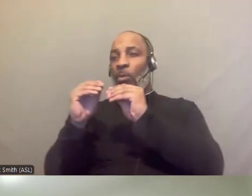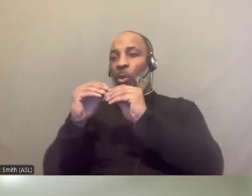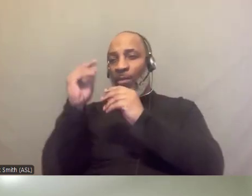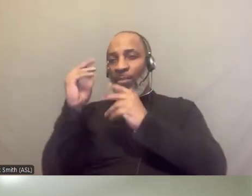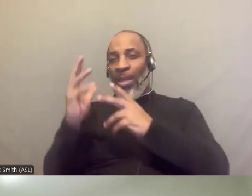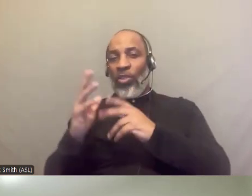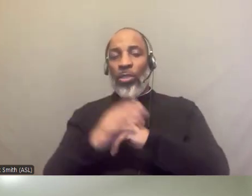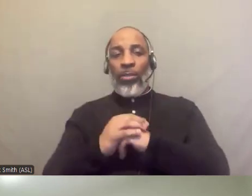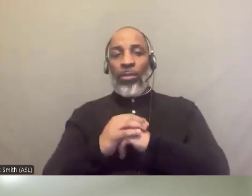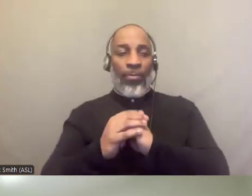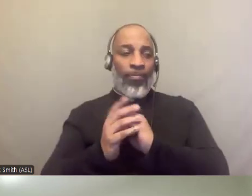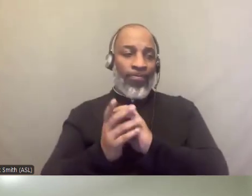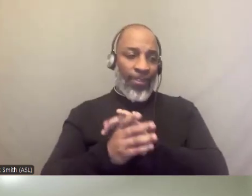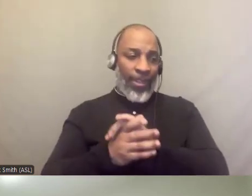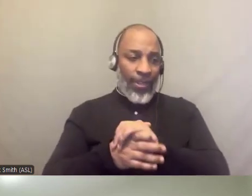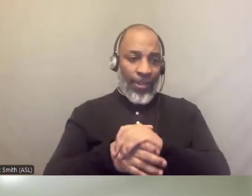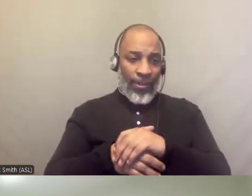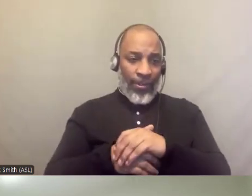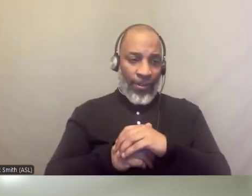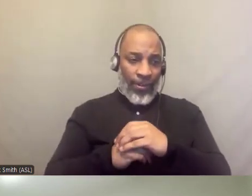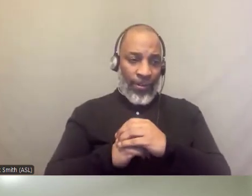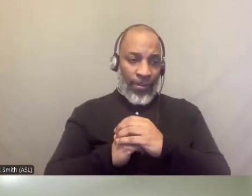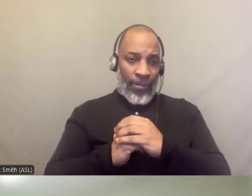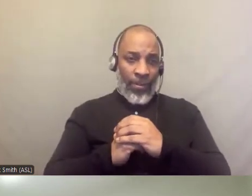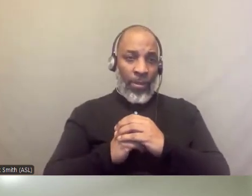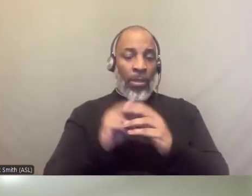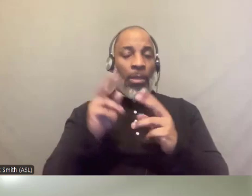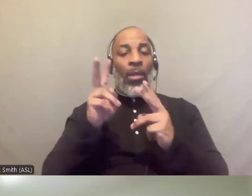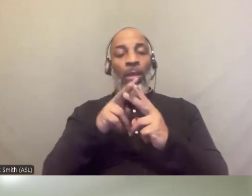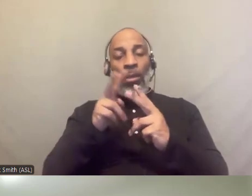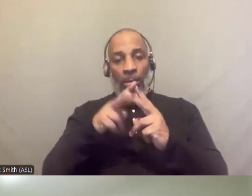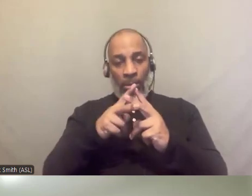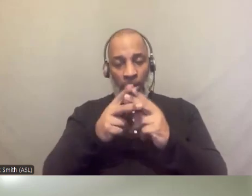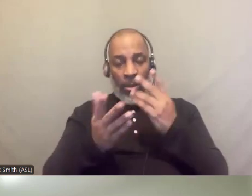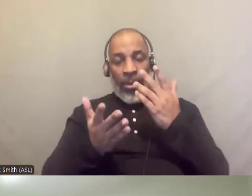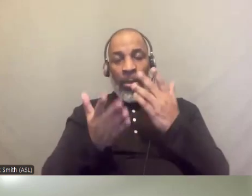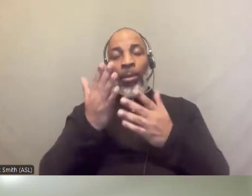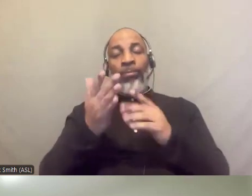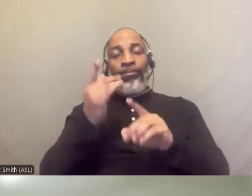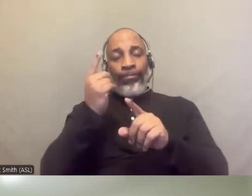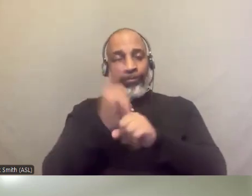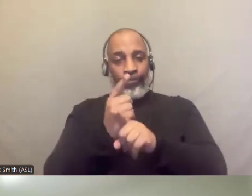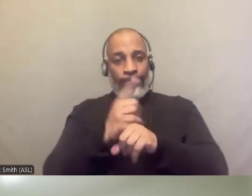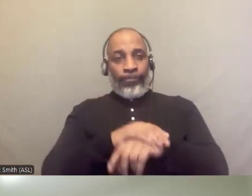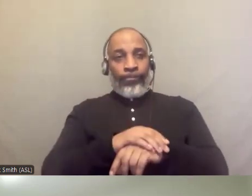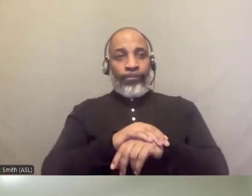here. I would say either answer is probably correct.